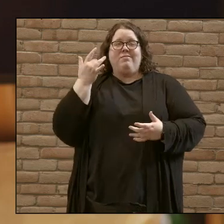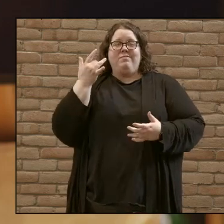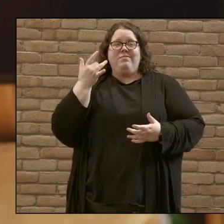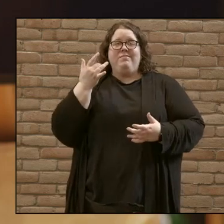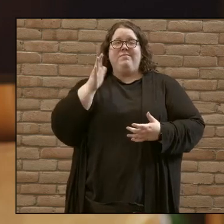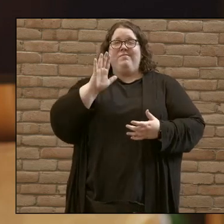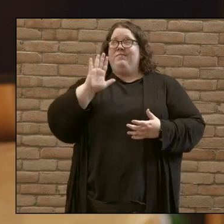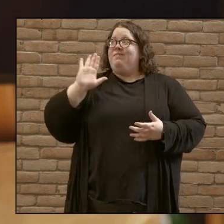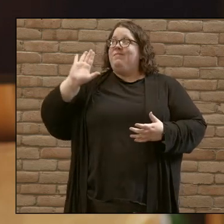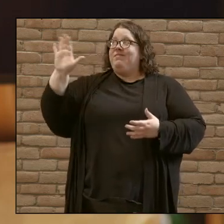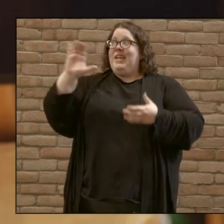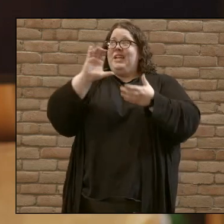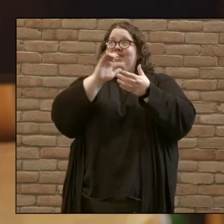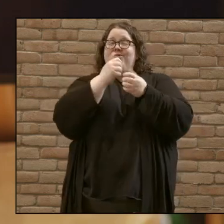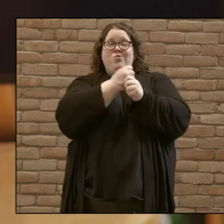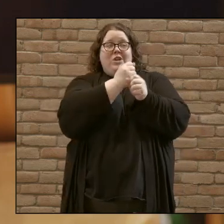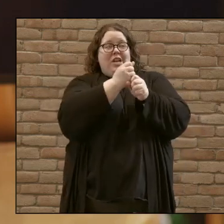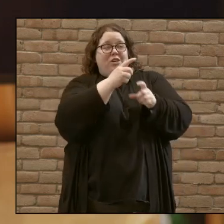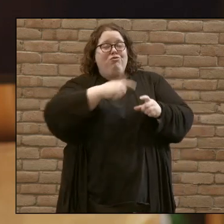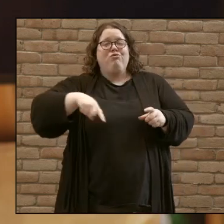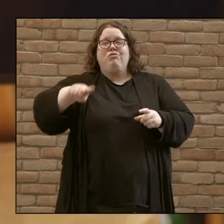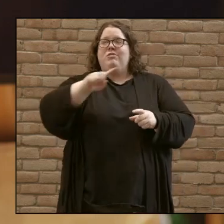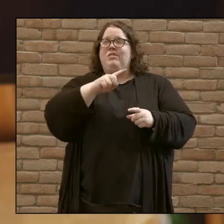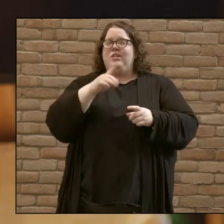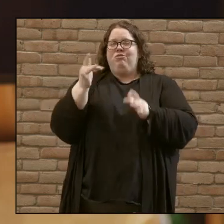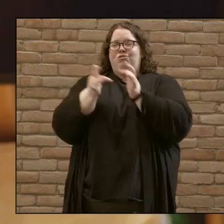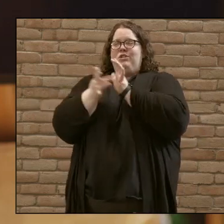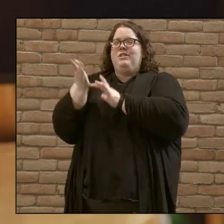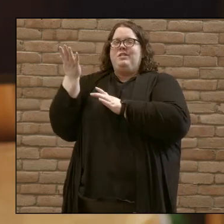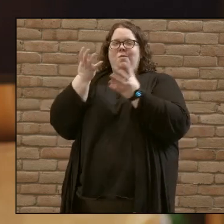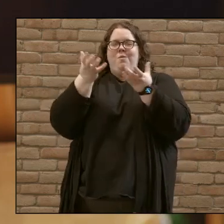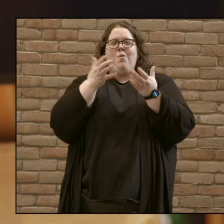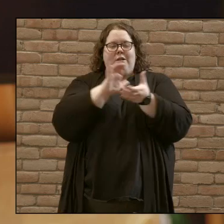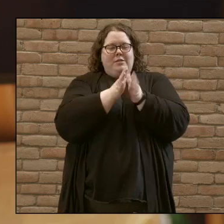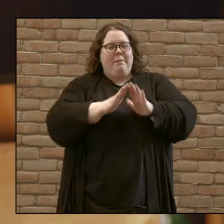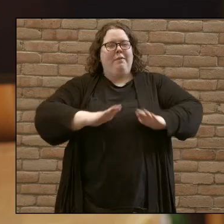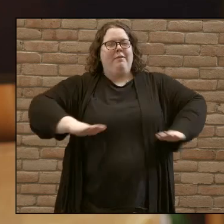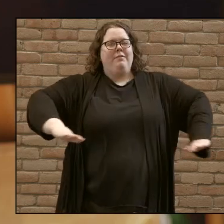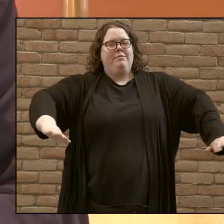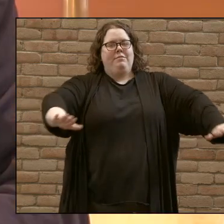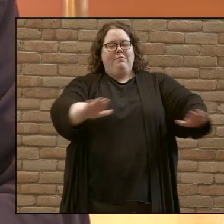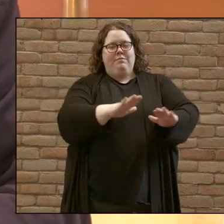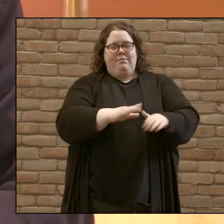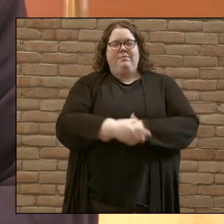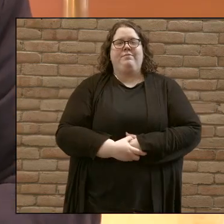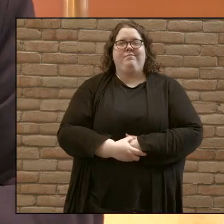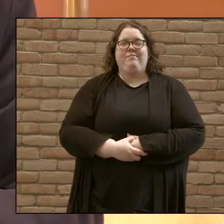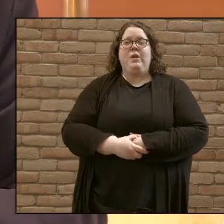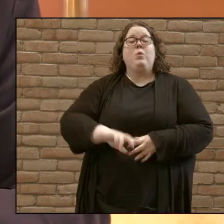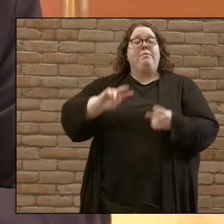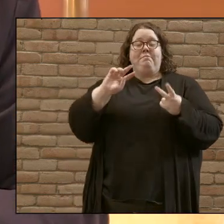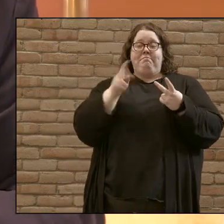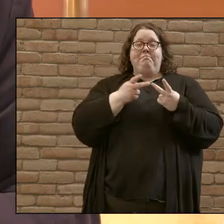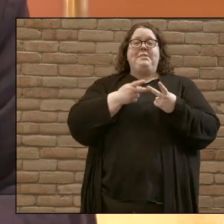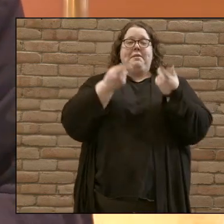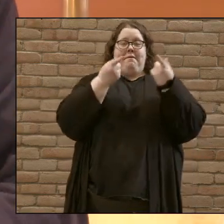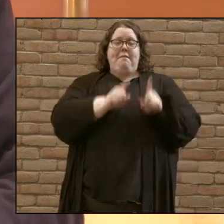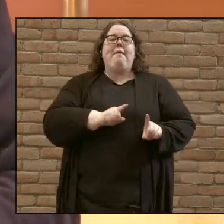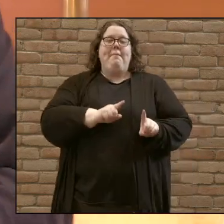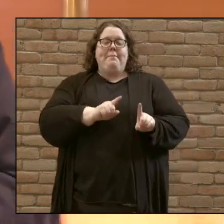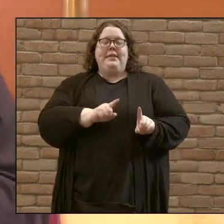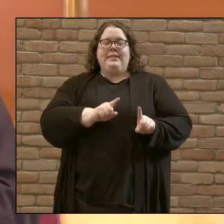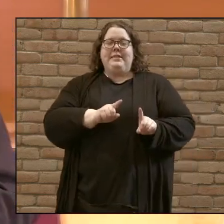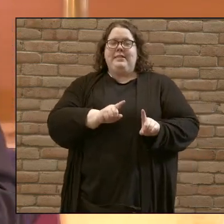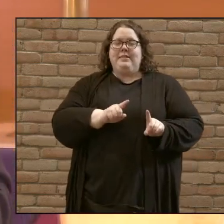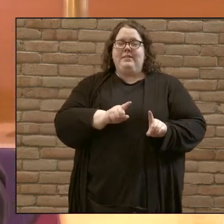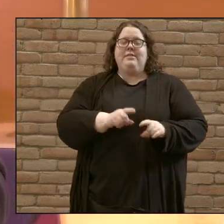righteous and victorious. The second thing that happens in our lesson immediately, right after,